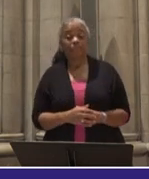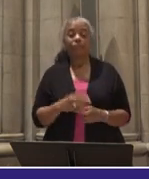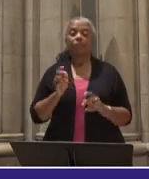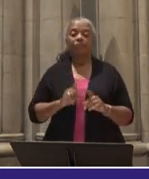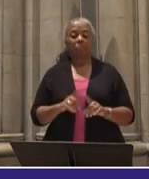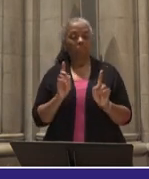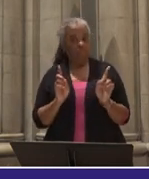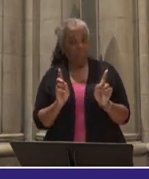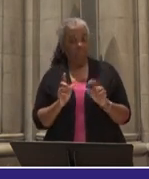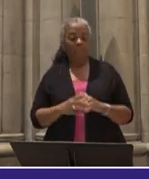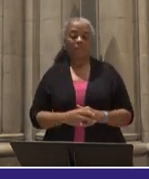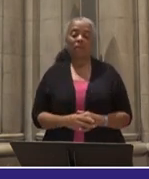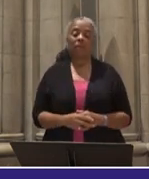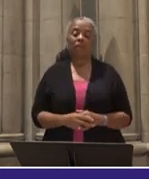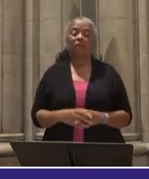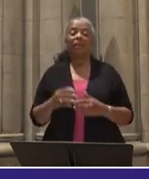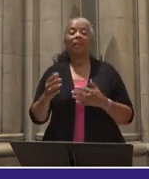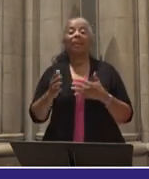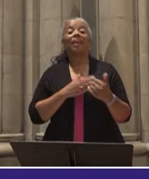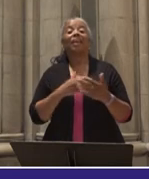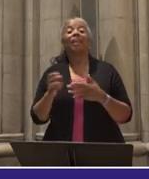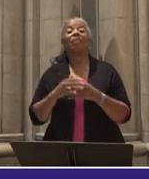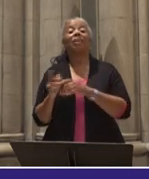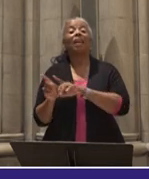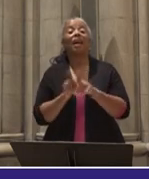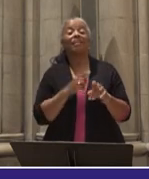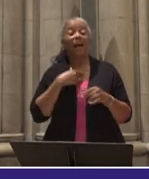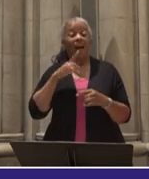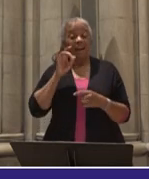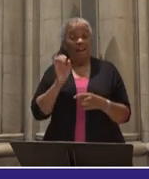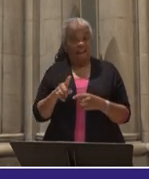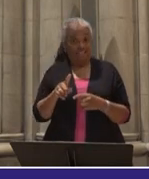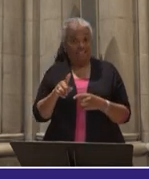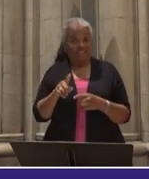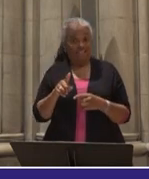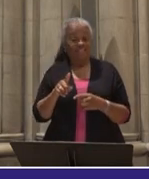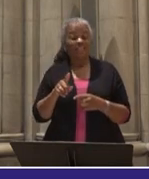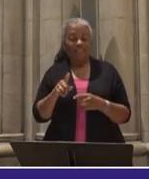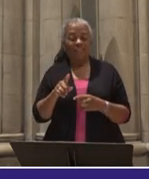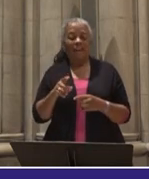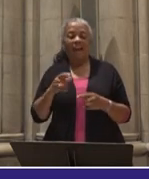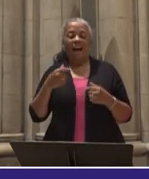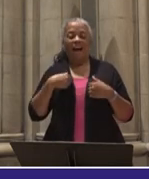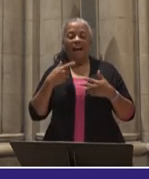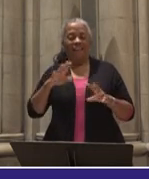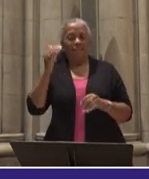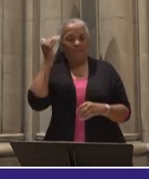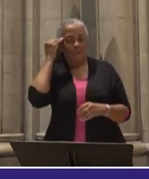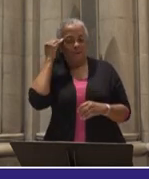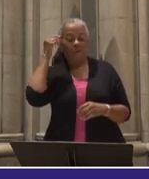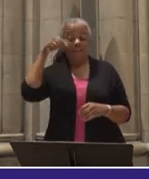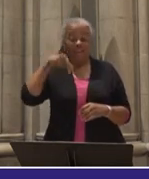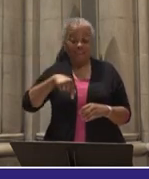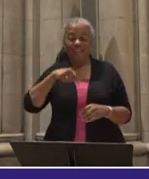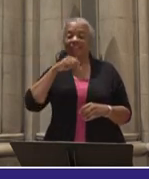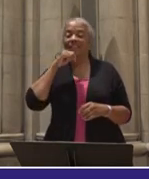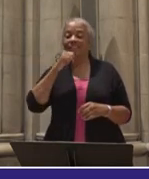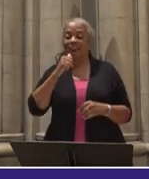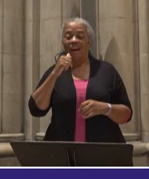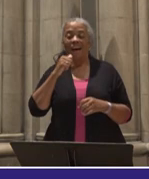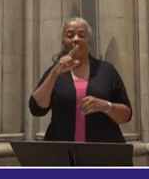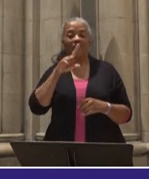Yet, even as I ask this question, I know that this is not the